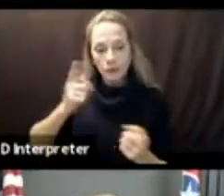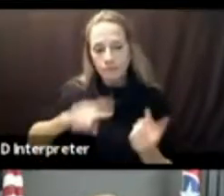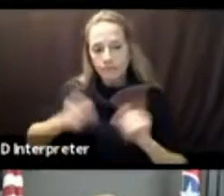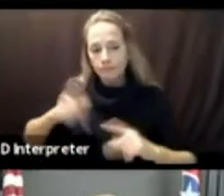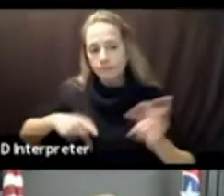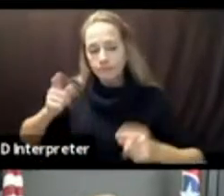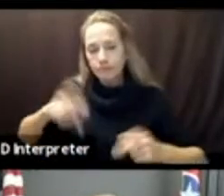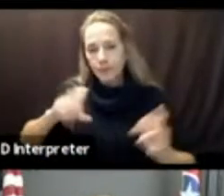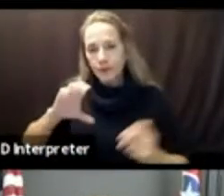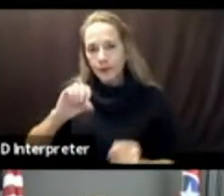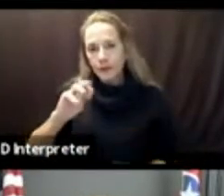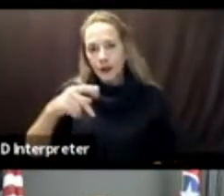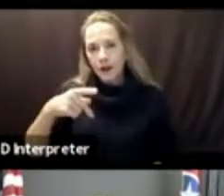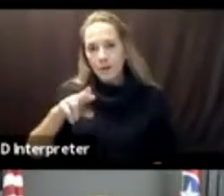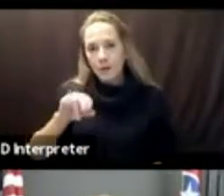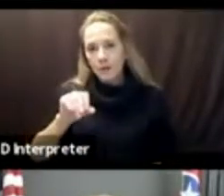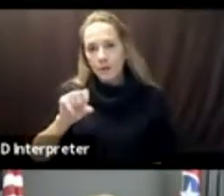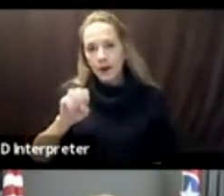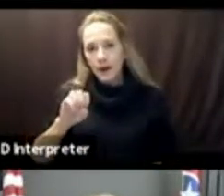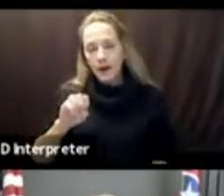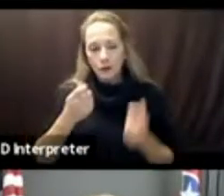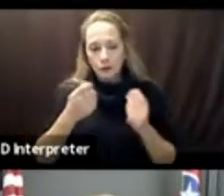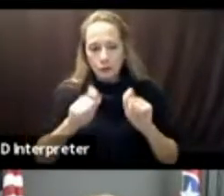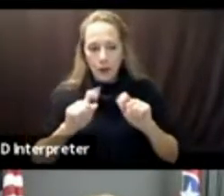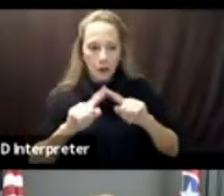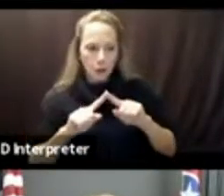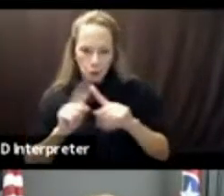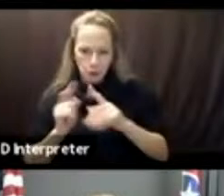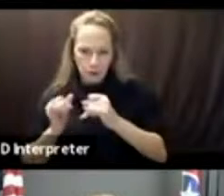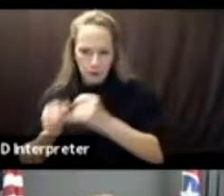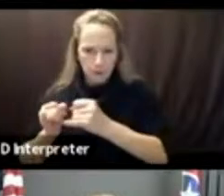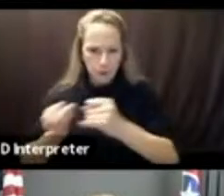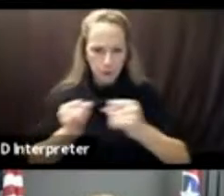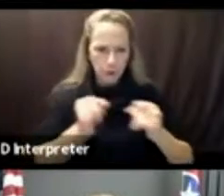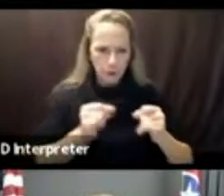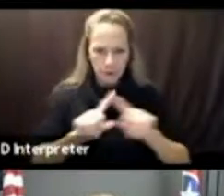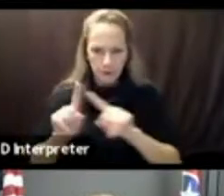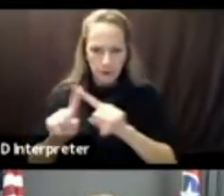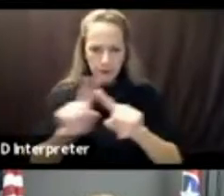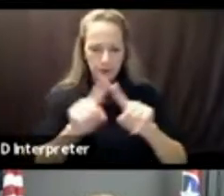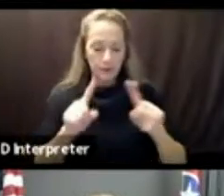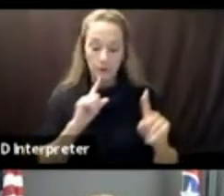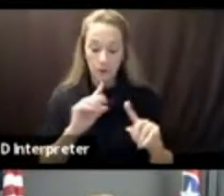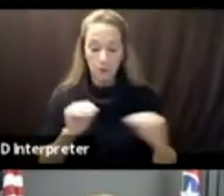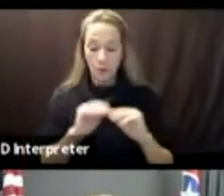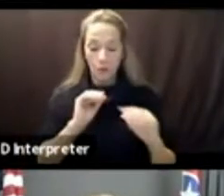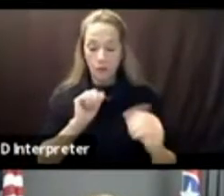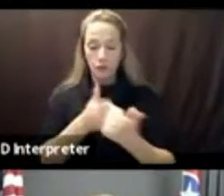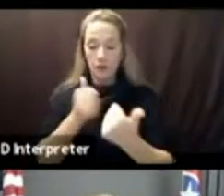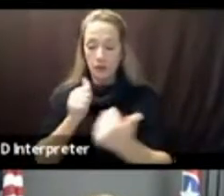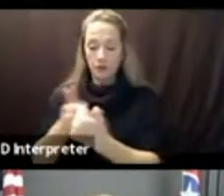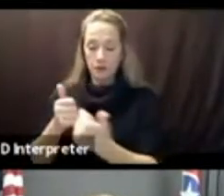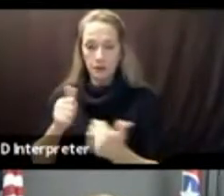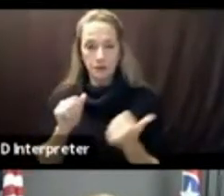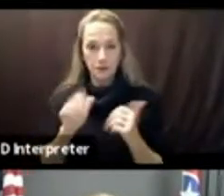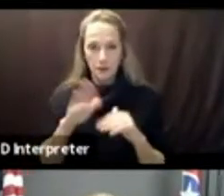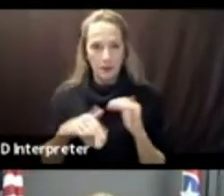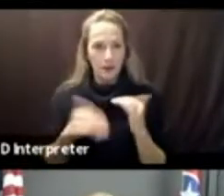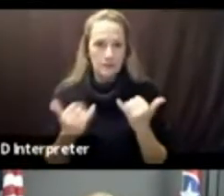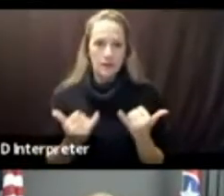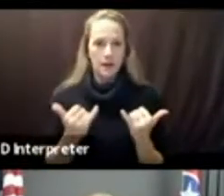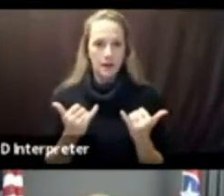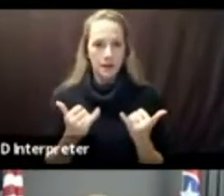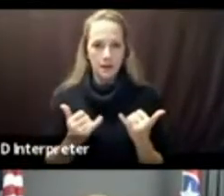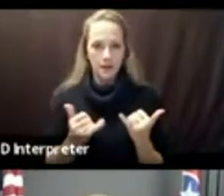community. Trying to splice it out in different ways is just really even more challenging than the way it is now. It continues